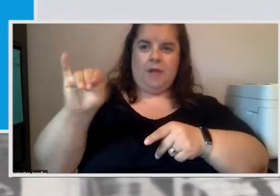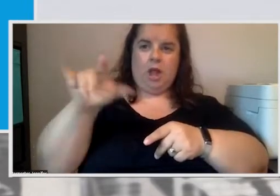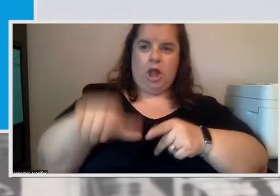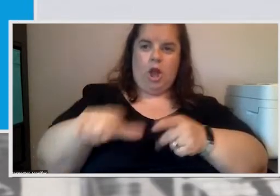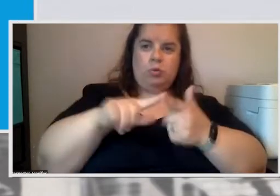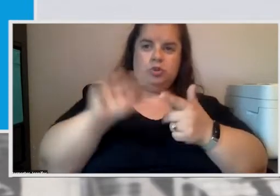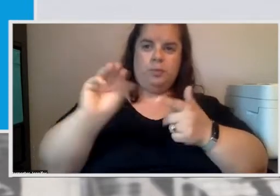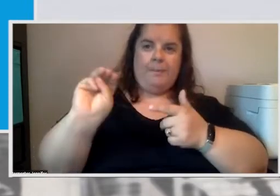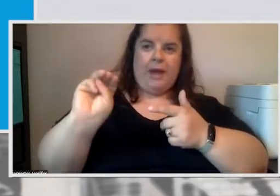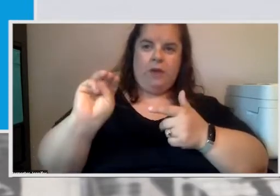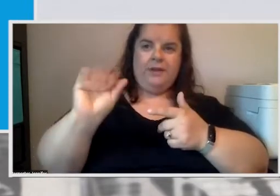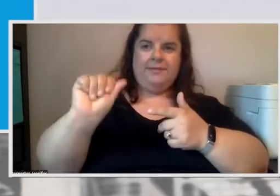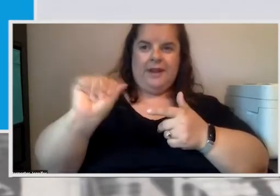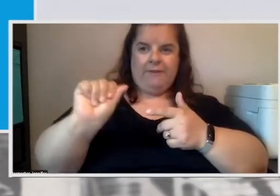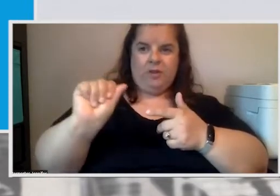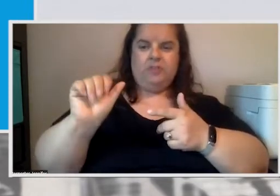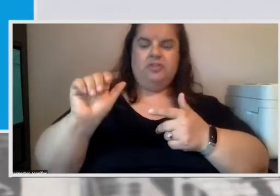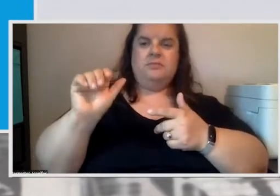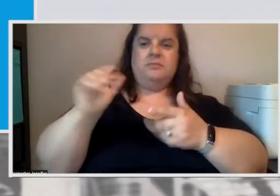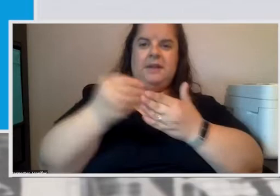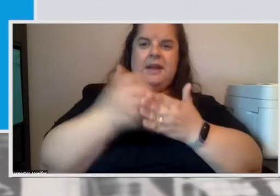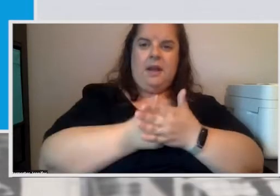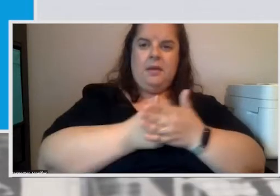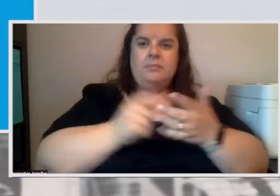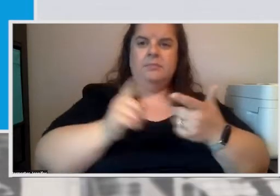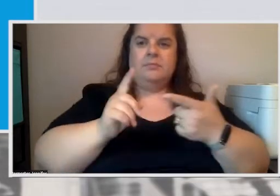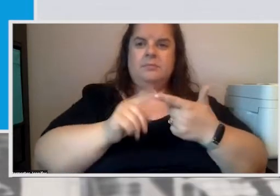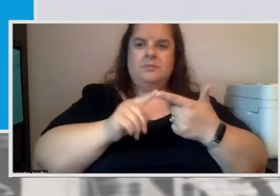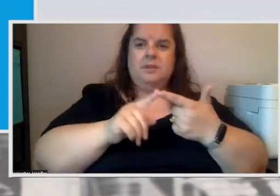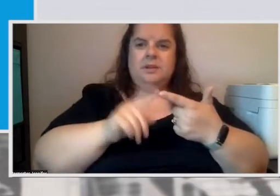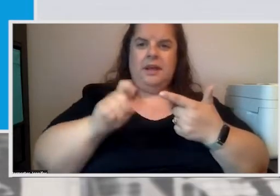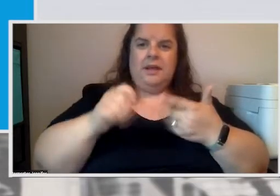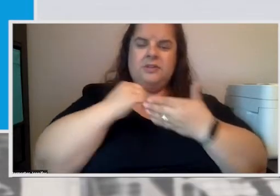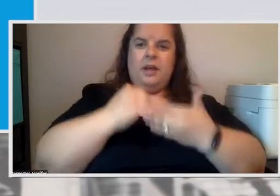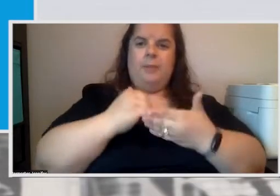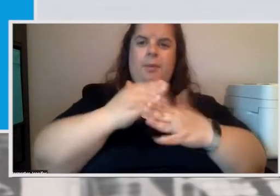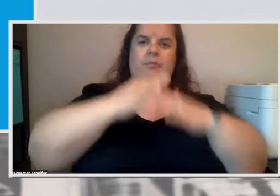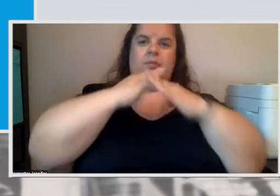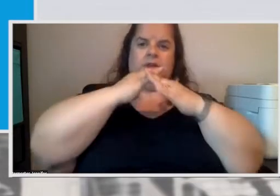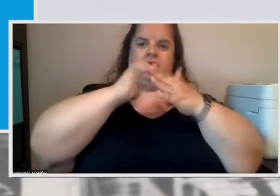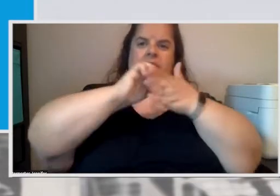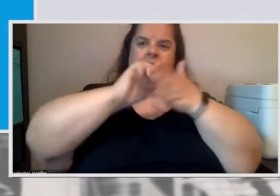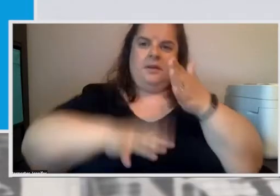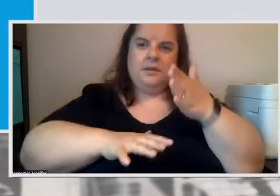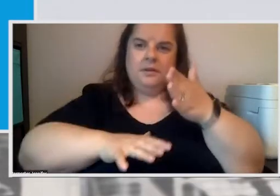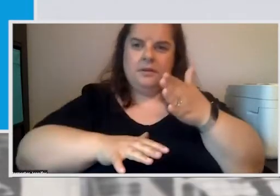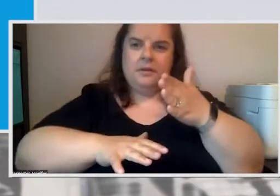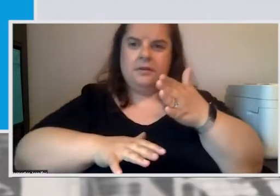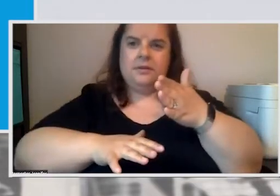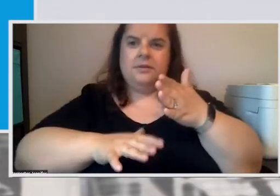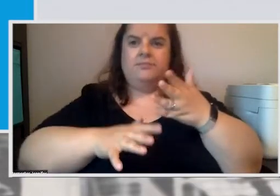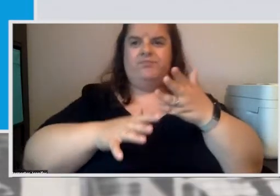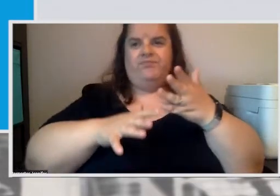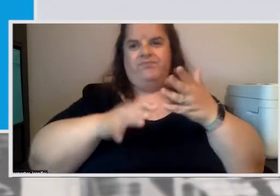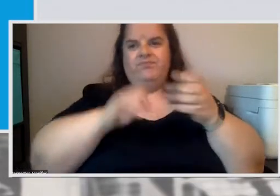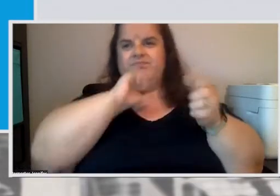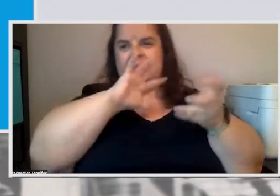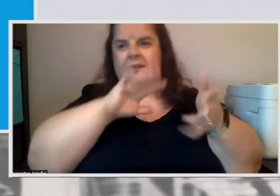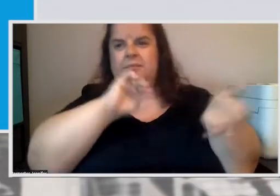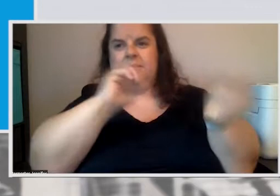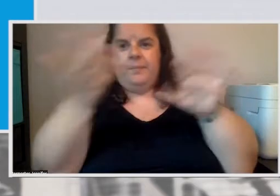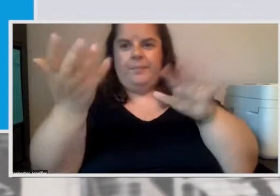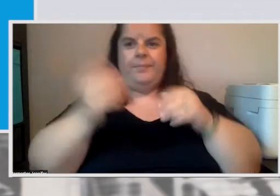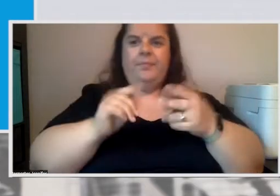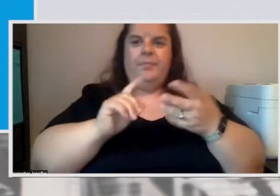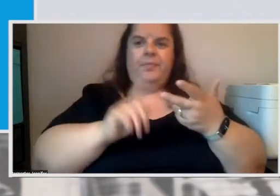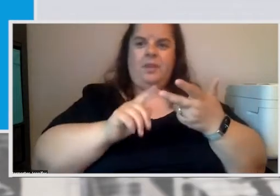primary category we work with. The second is it has to aid in the prevention or elimination of slums and blight. And then it has to meet a particular